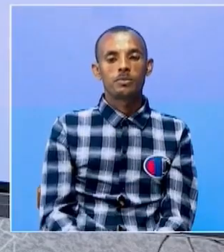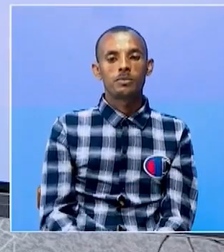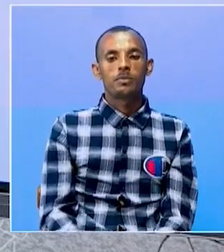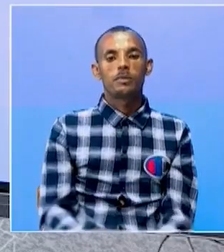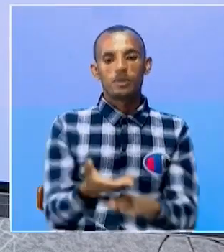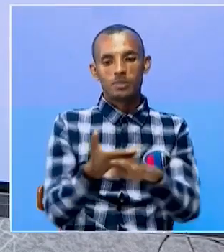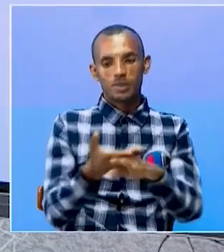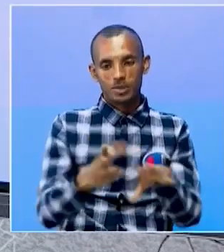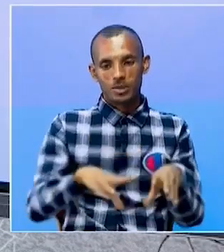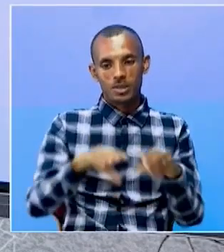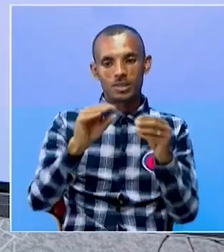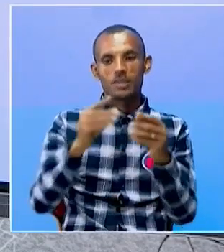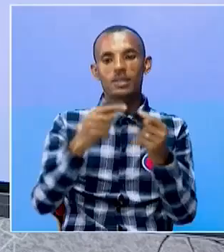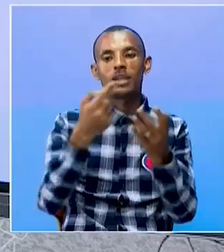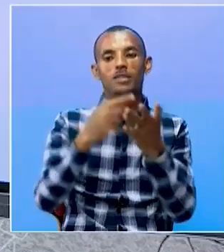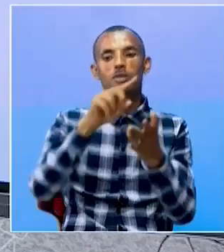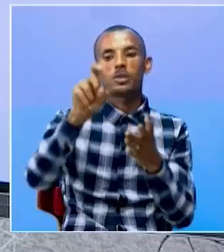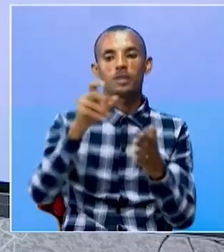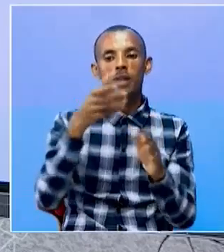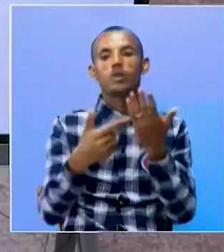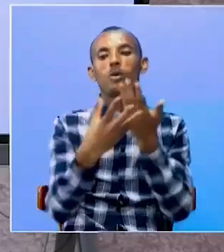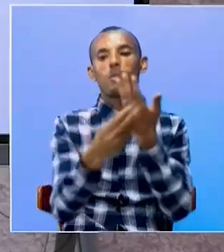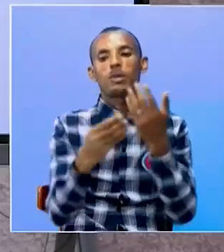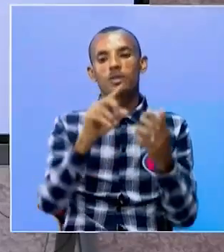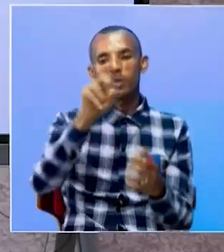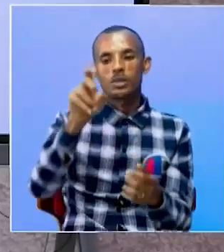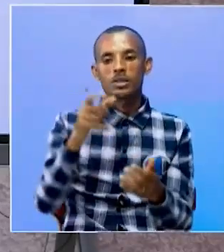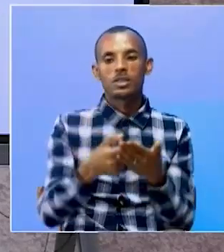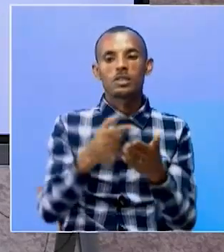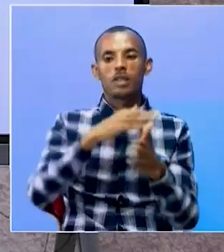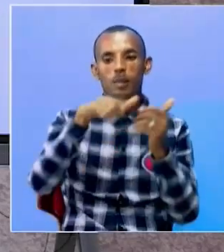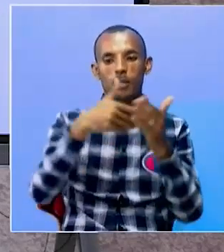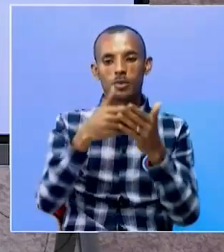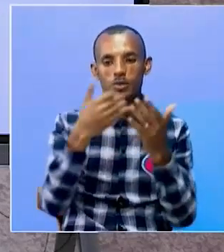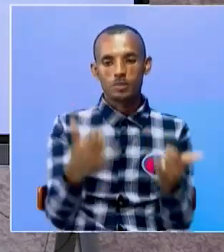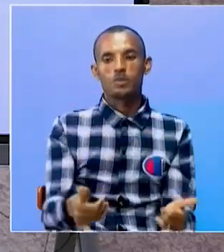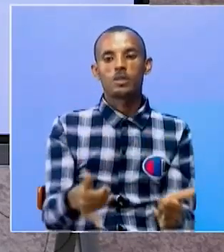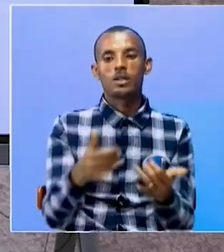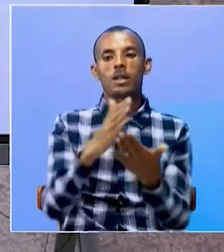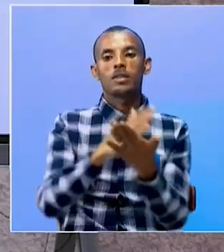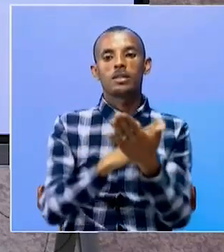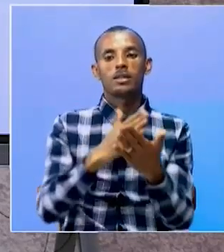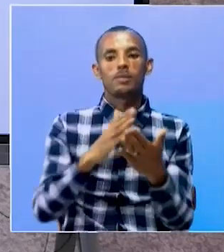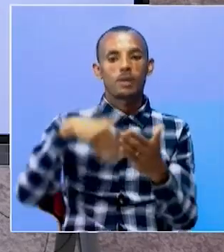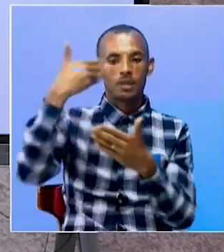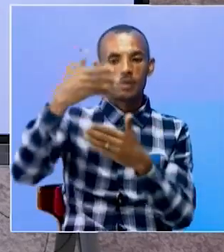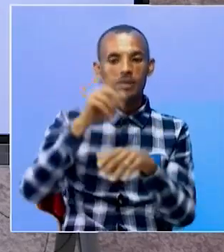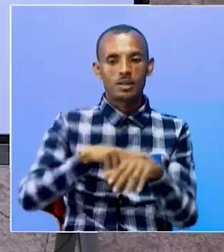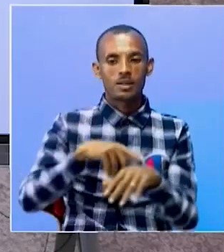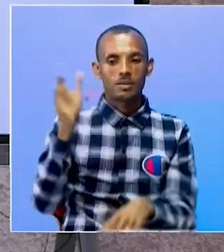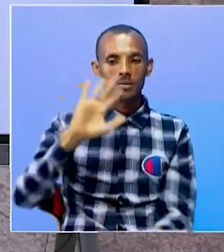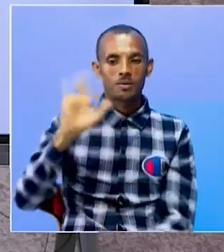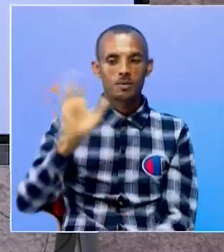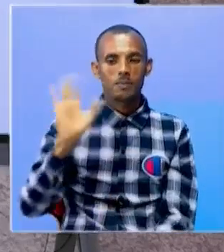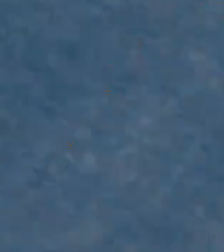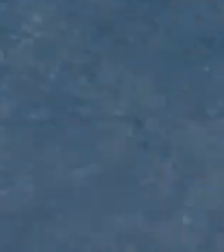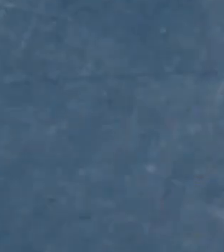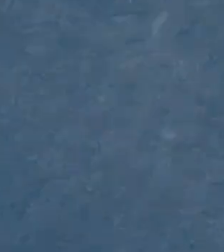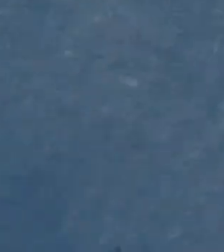Please, students, try this question in your home. This is all about today's lesson. Until next lesson, goodbye.